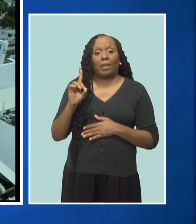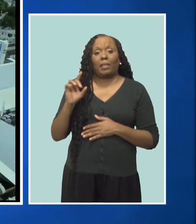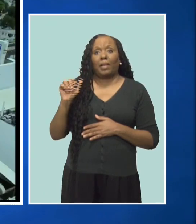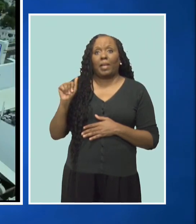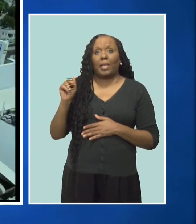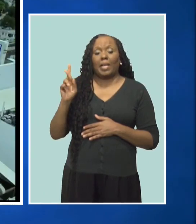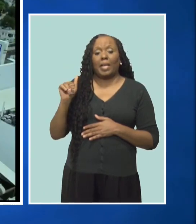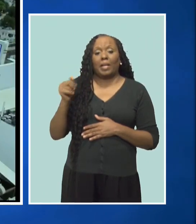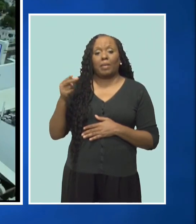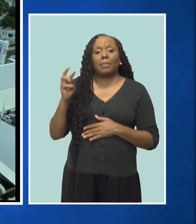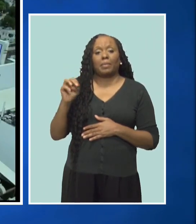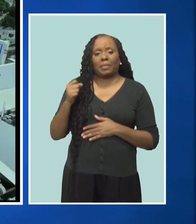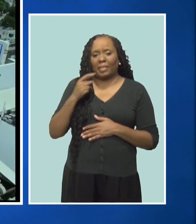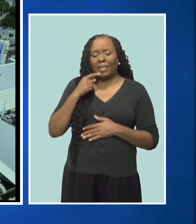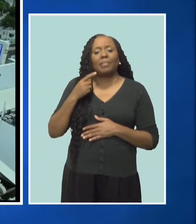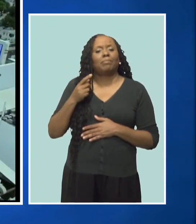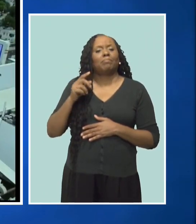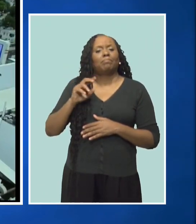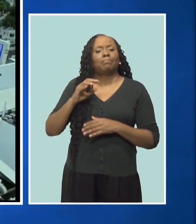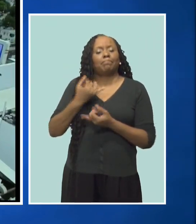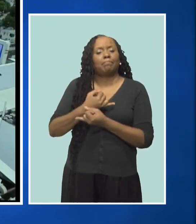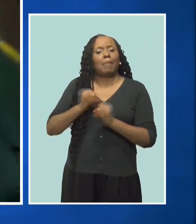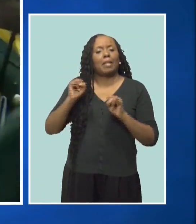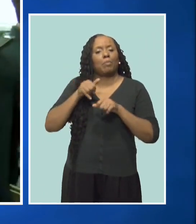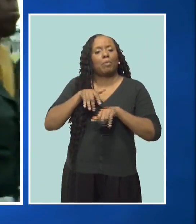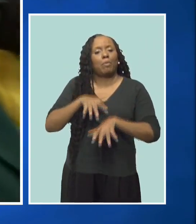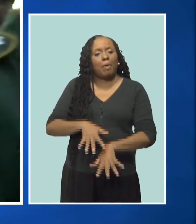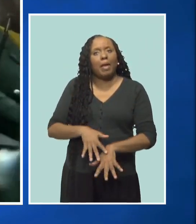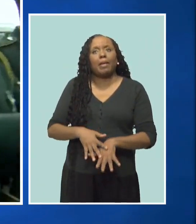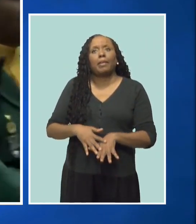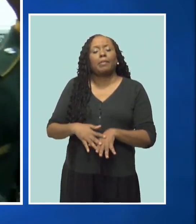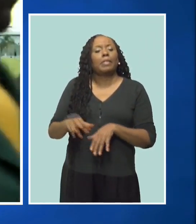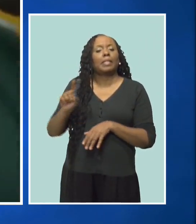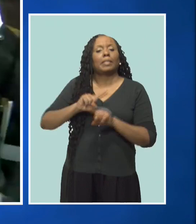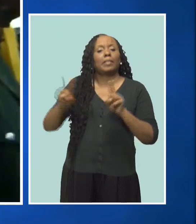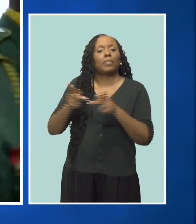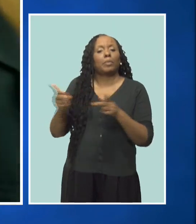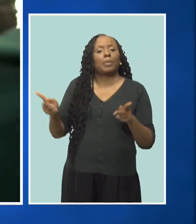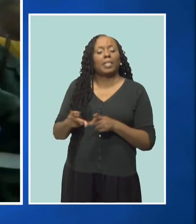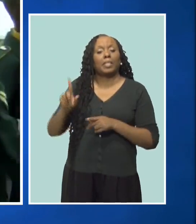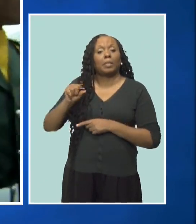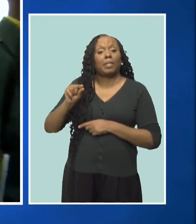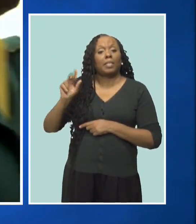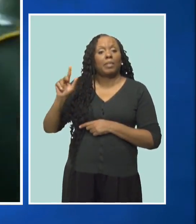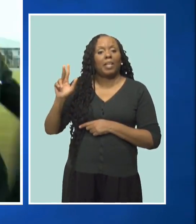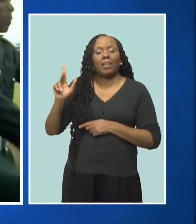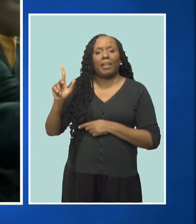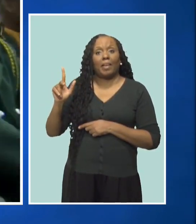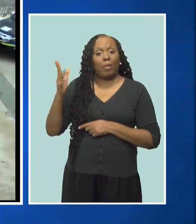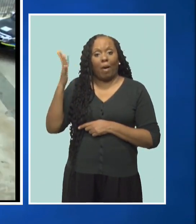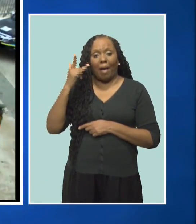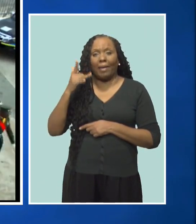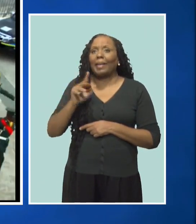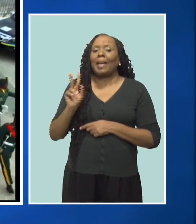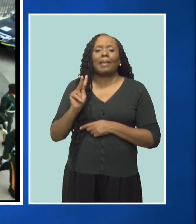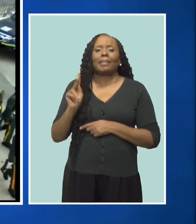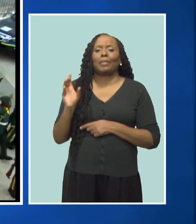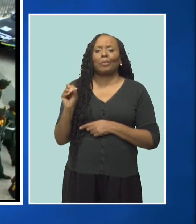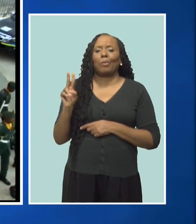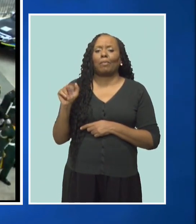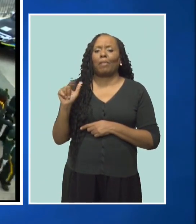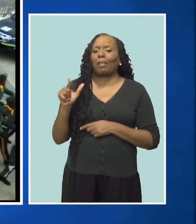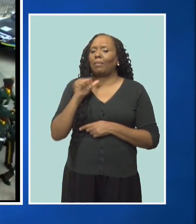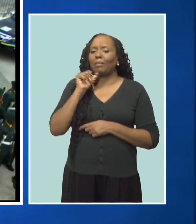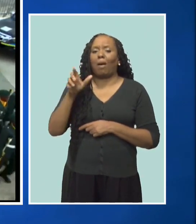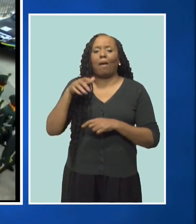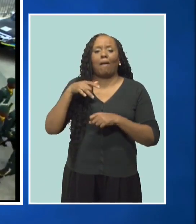Usain Bolt Sports Complex in 2023 because the facilities at Kensington Oval were unavailable. He explains the Oval was expecting